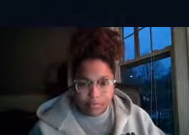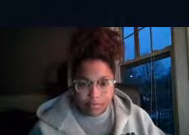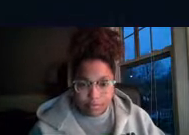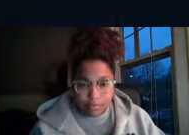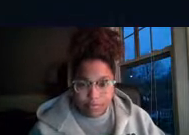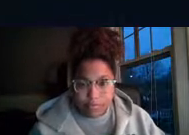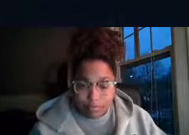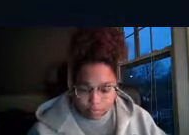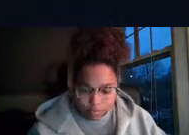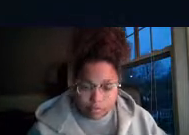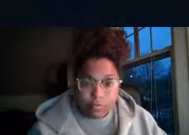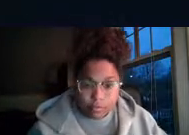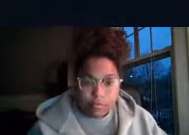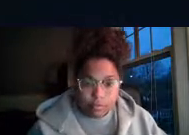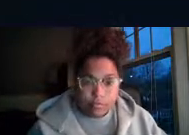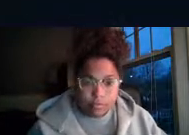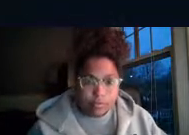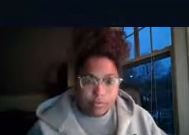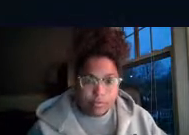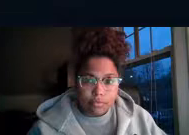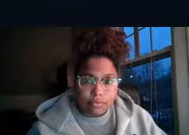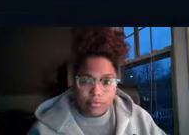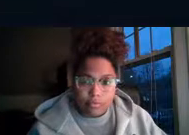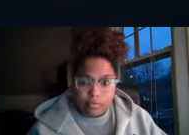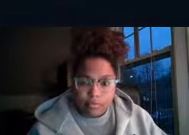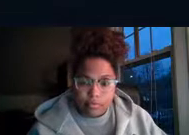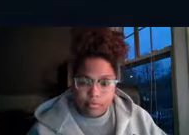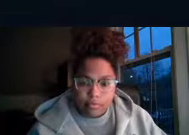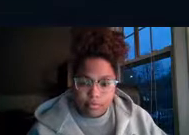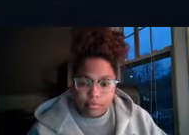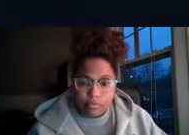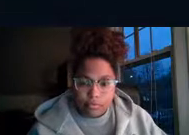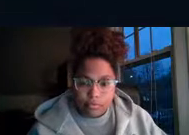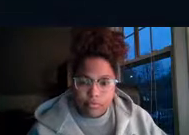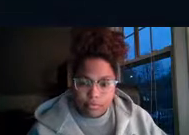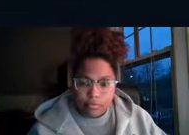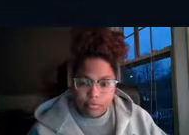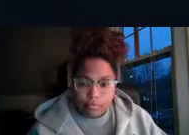So Gina, this is Ken. Before we go into questions from committee